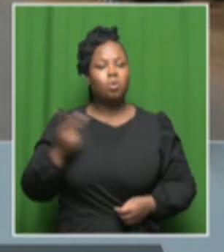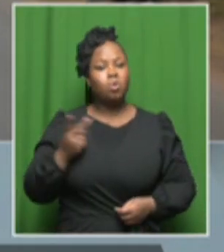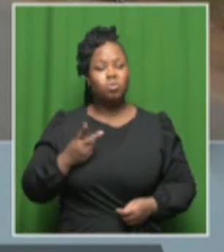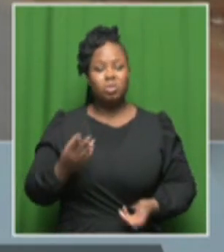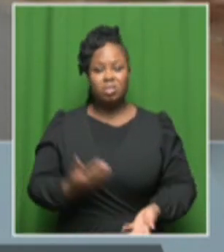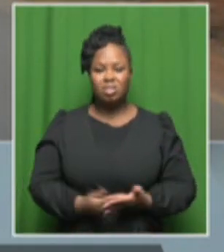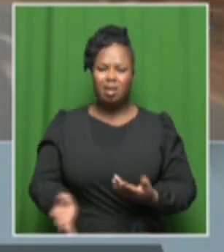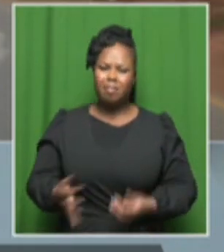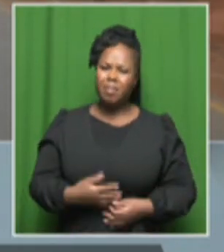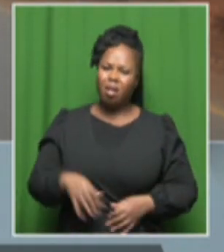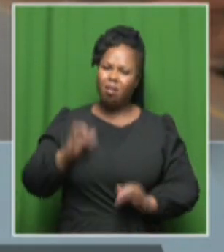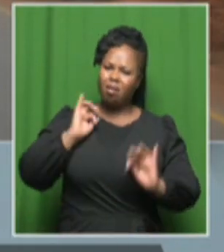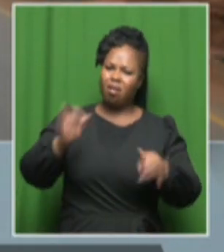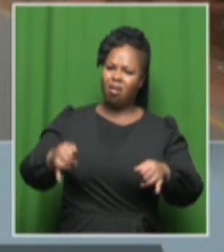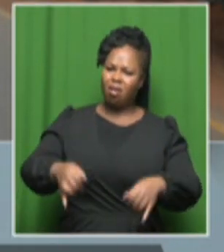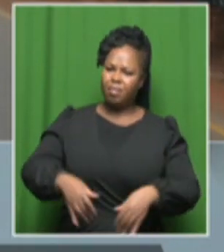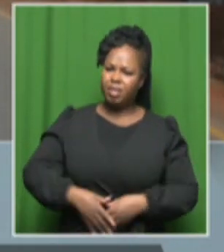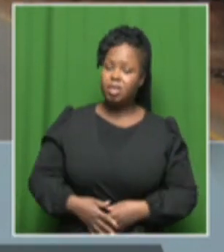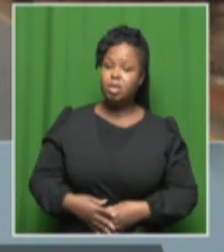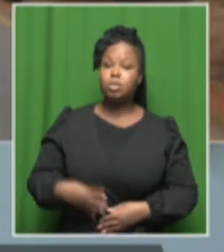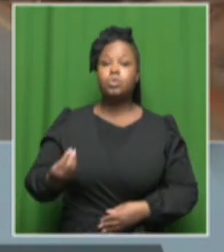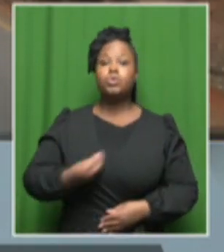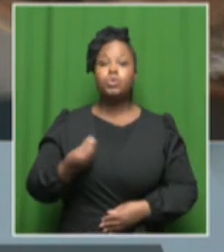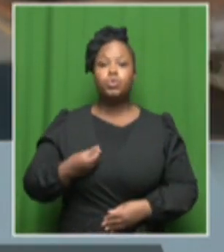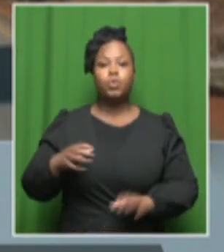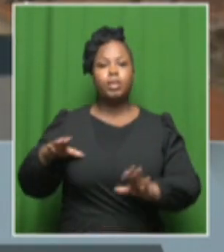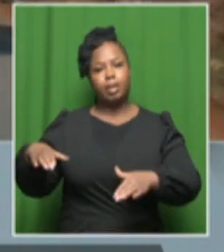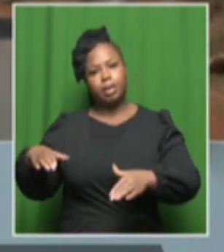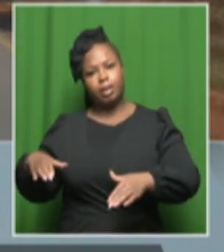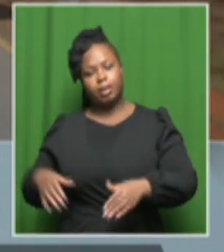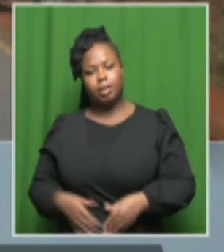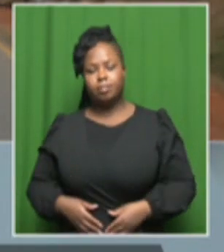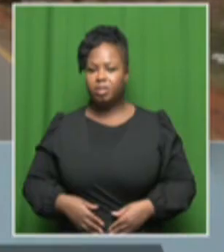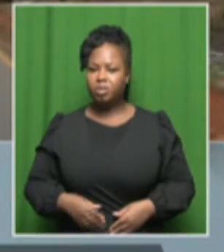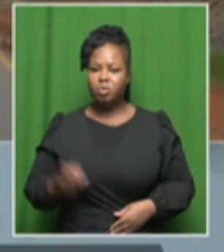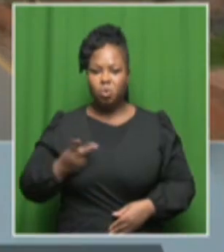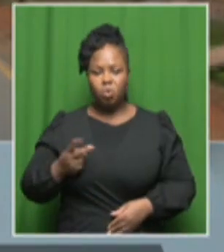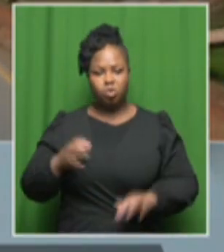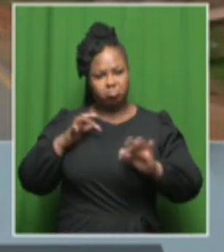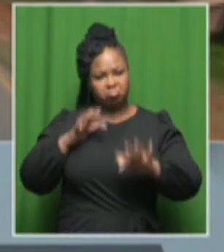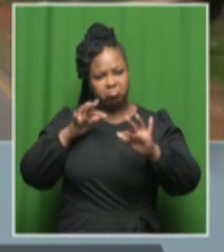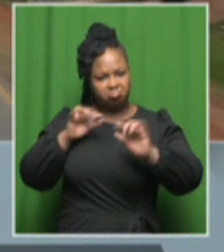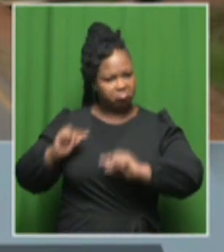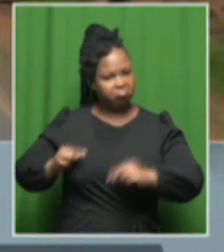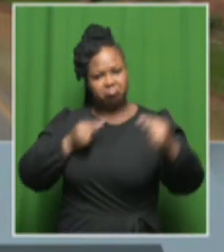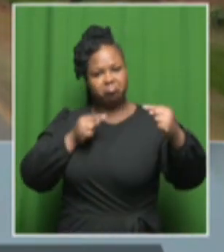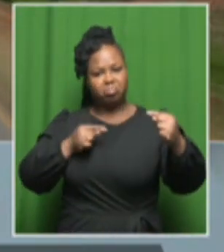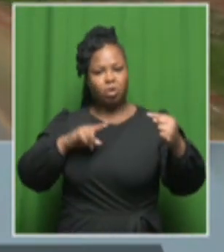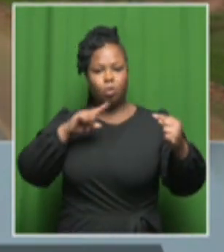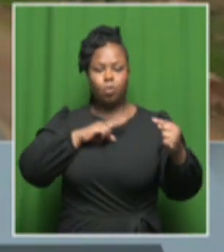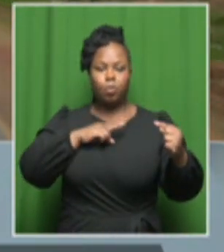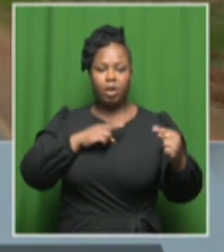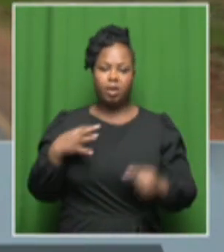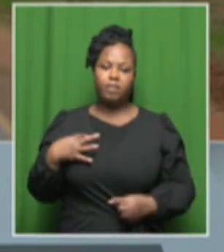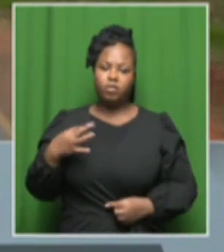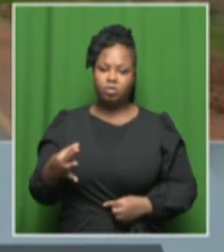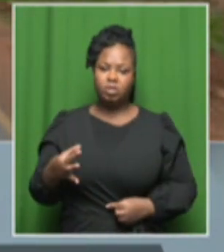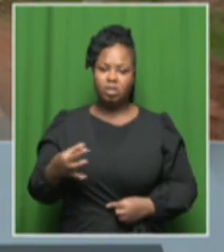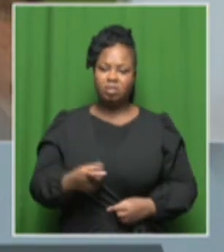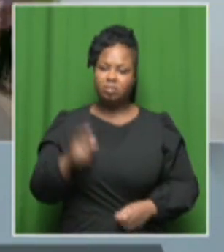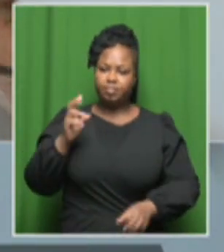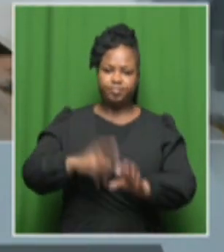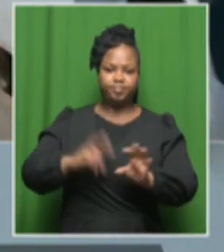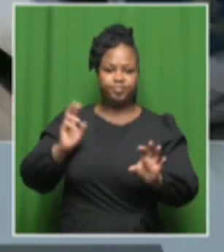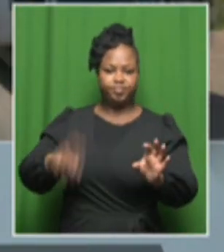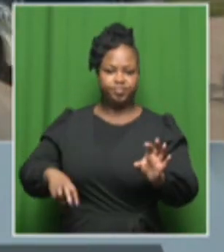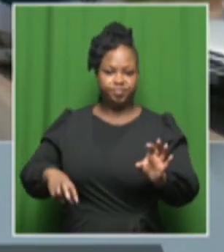in society where even the Youth League then, his own organization, marched against him for his voluntary